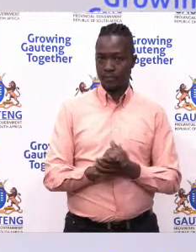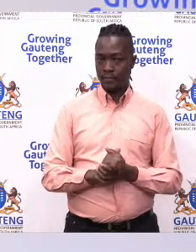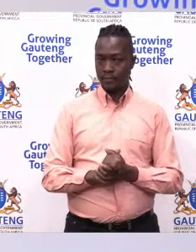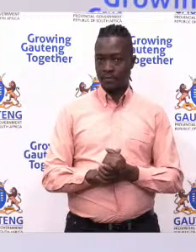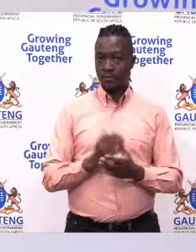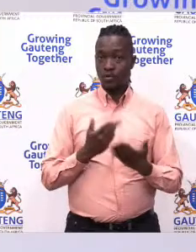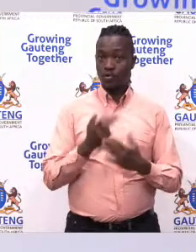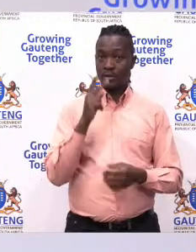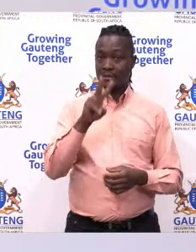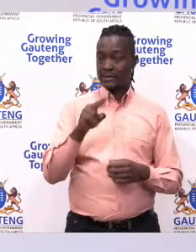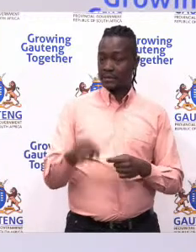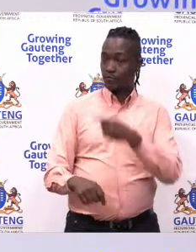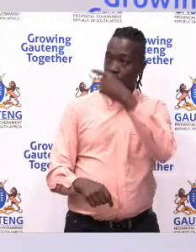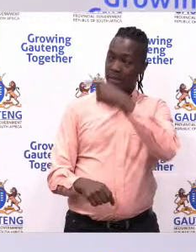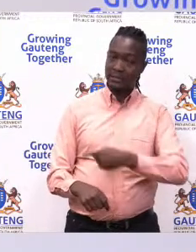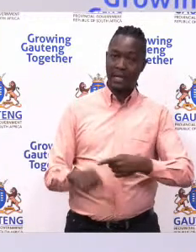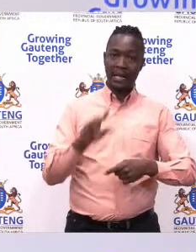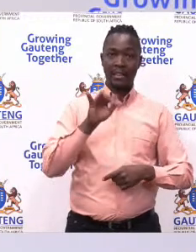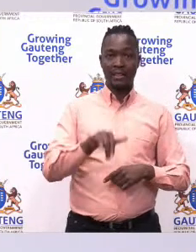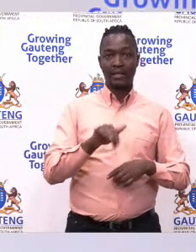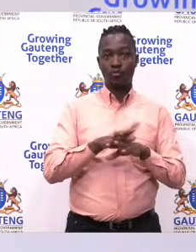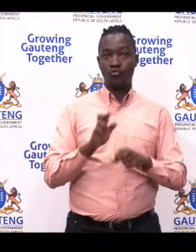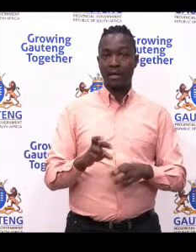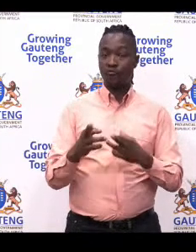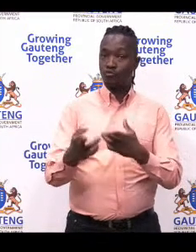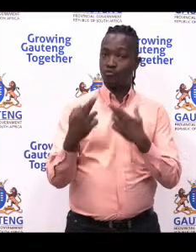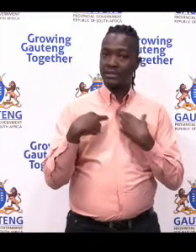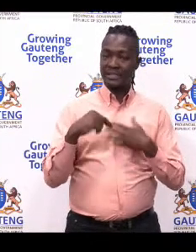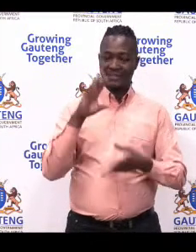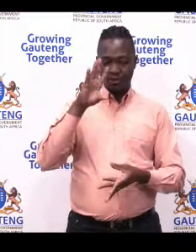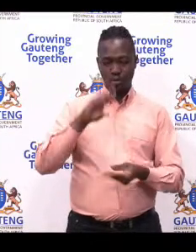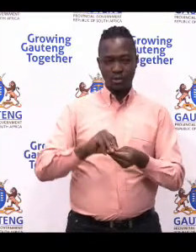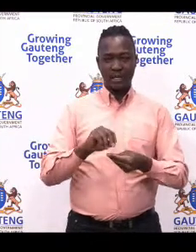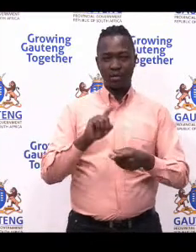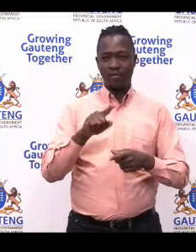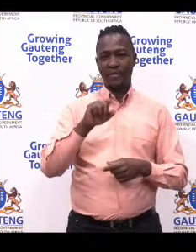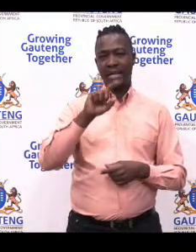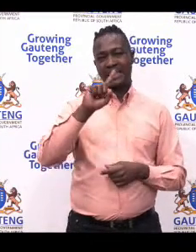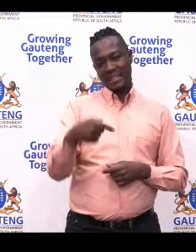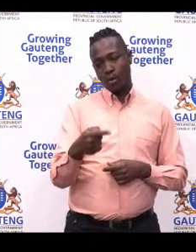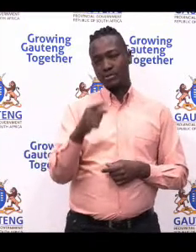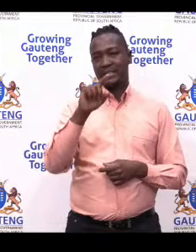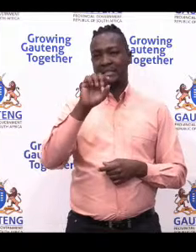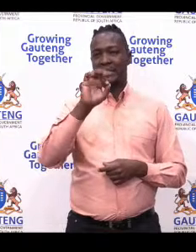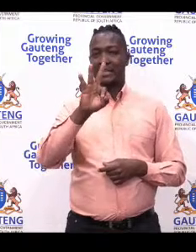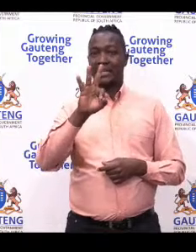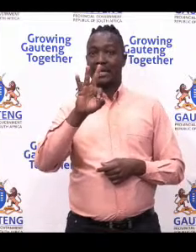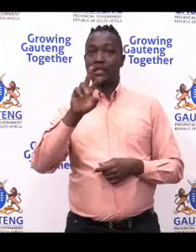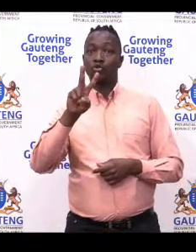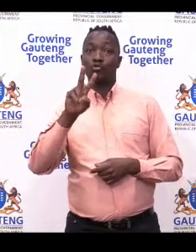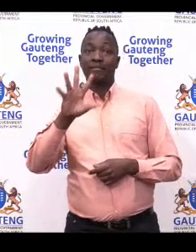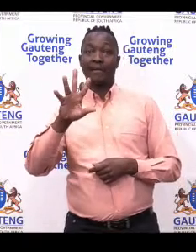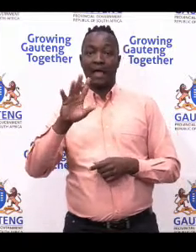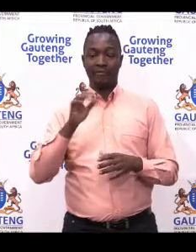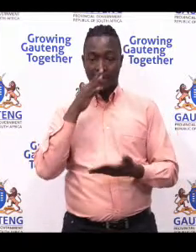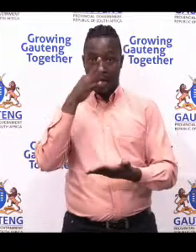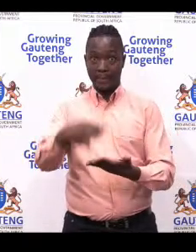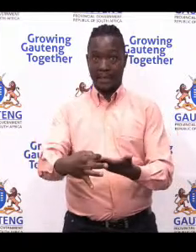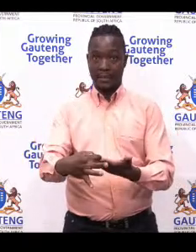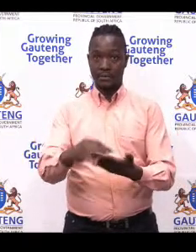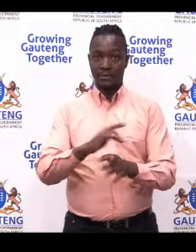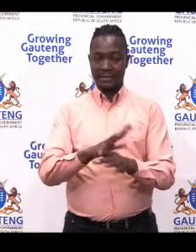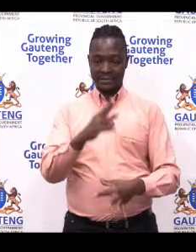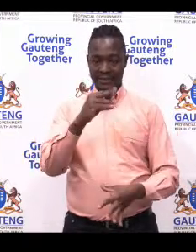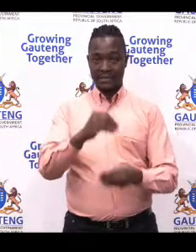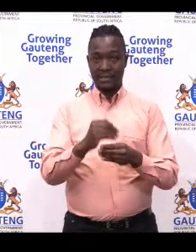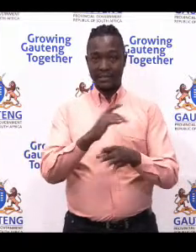see from this slide that we had received a total of 1,325 applications. So these are in addition